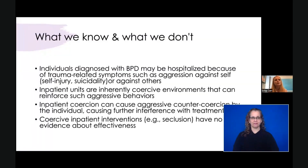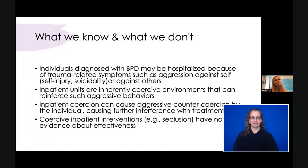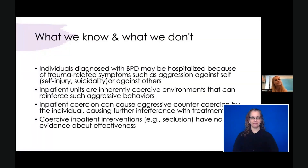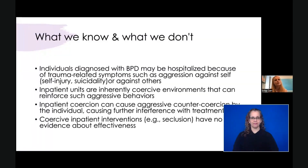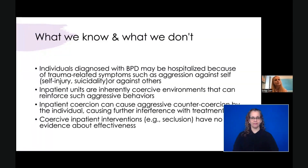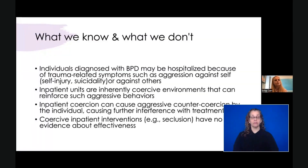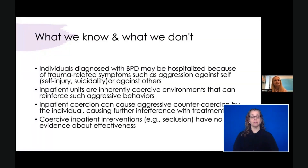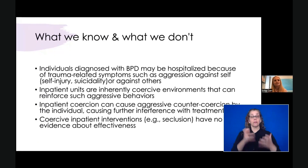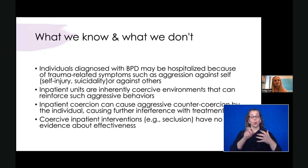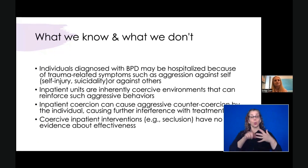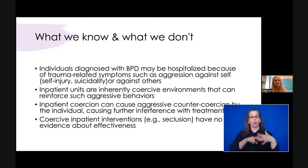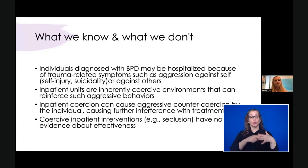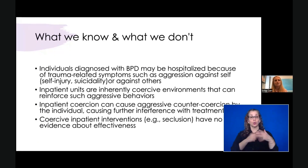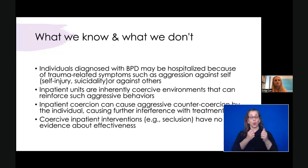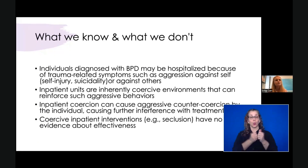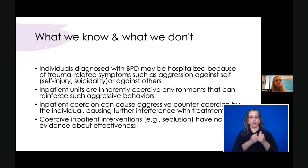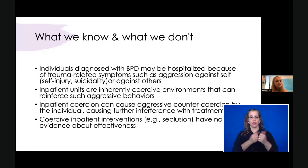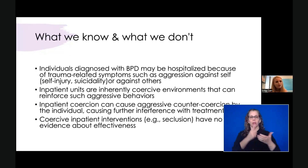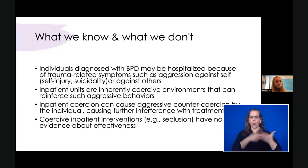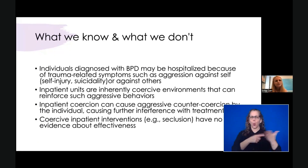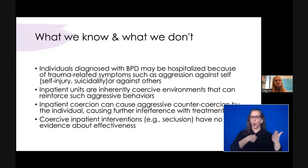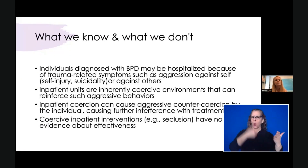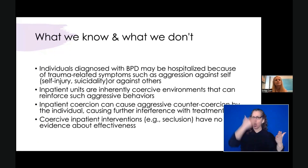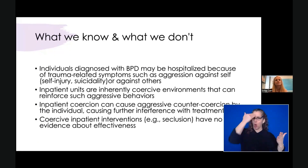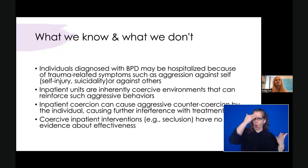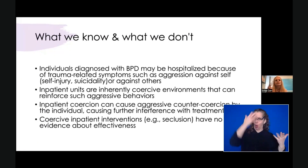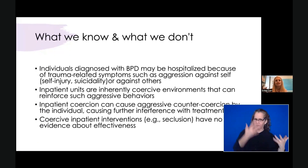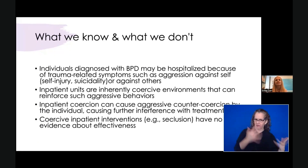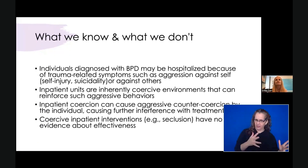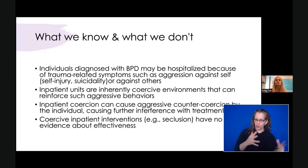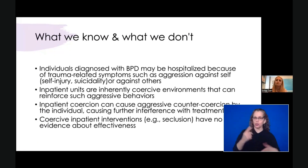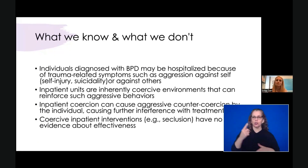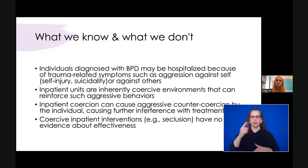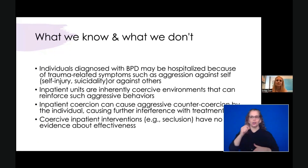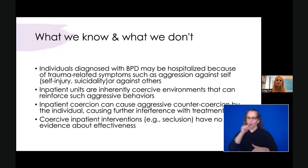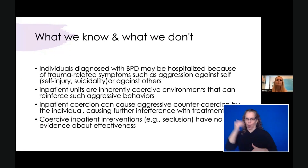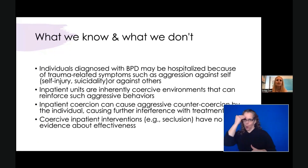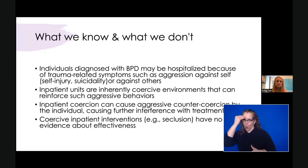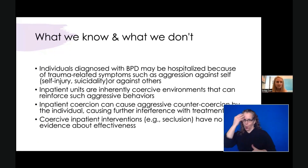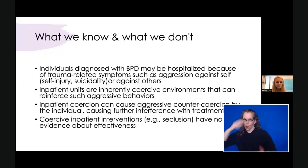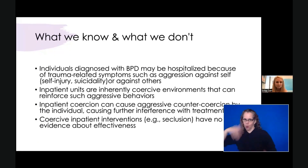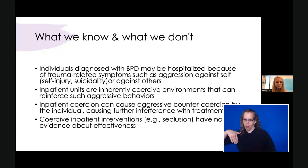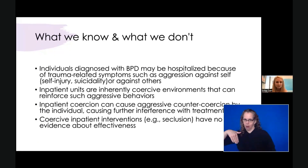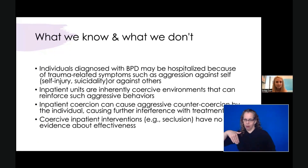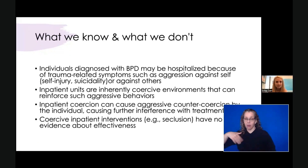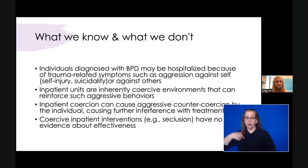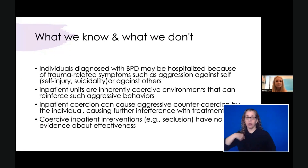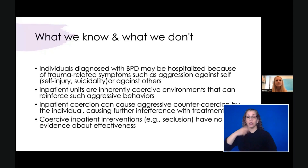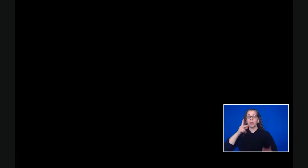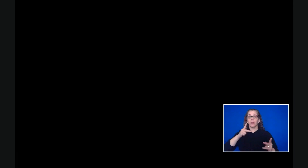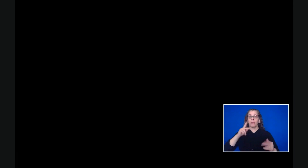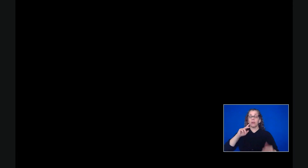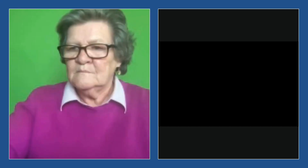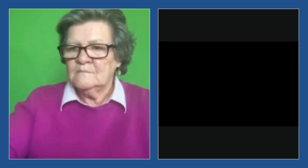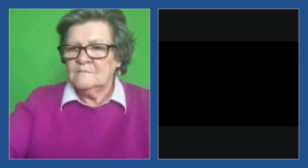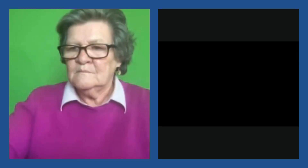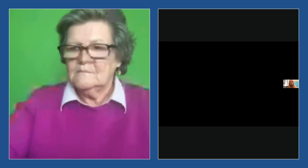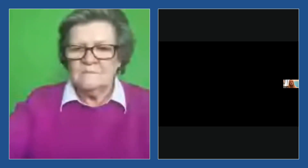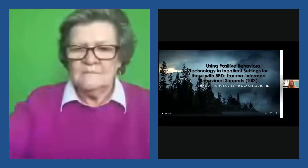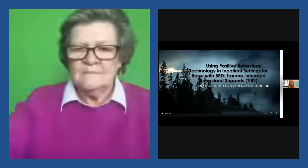with what do we know and what we don't. We do know that people that are diagnosed with BPD may be hospitalized a lot.